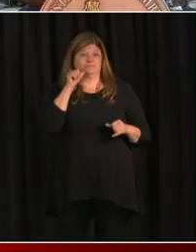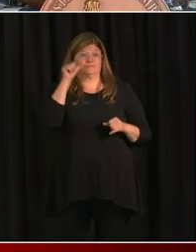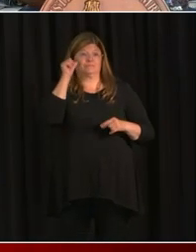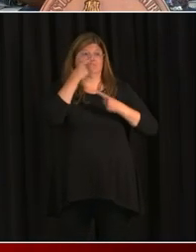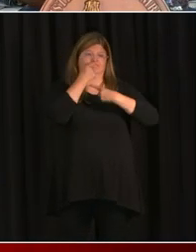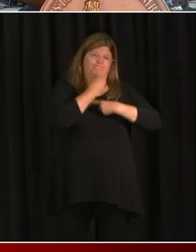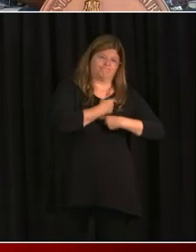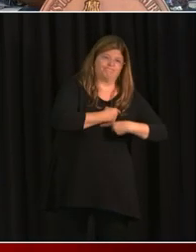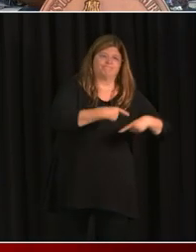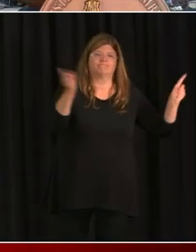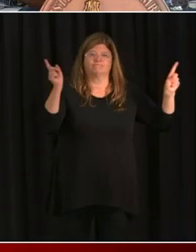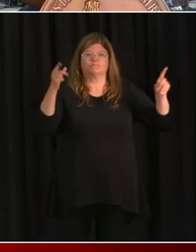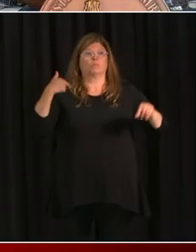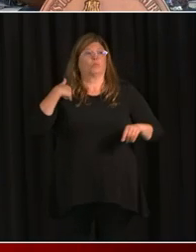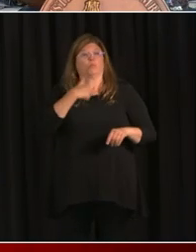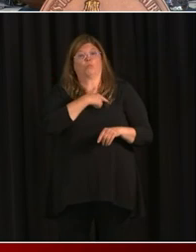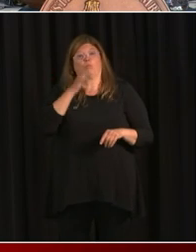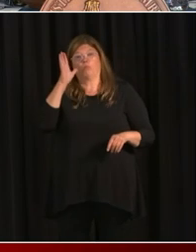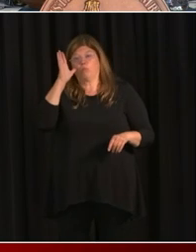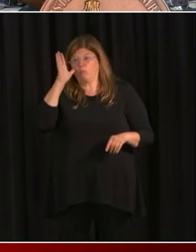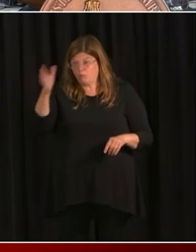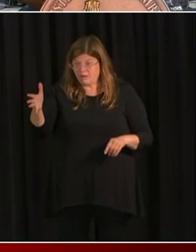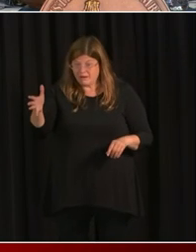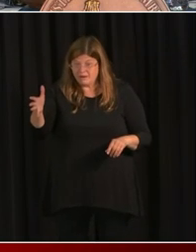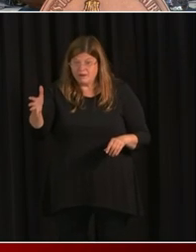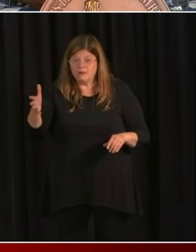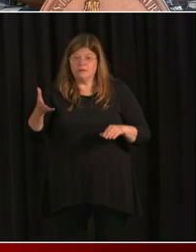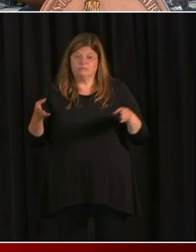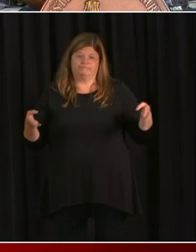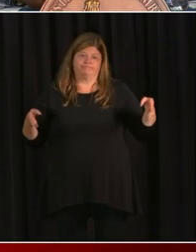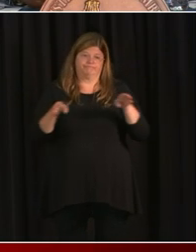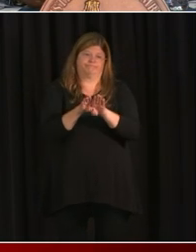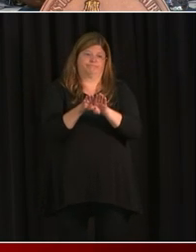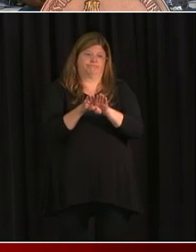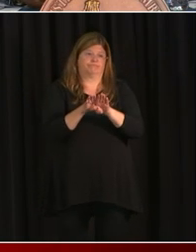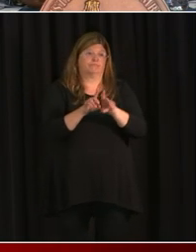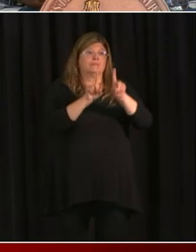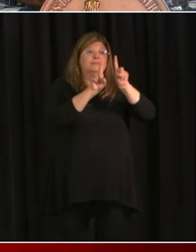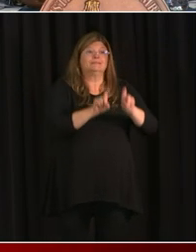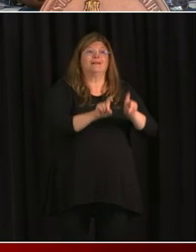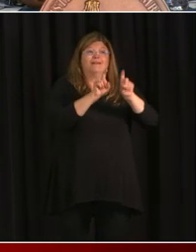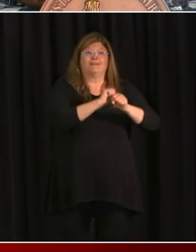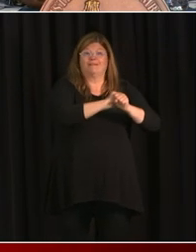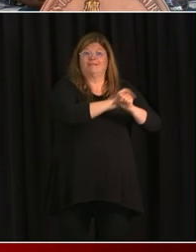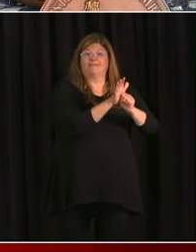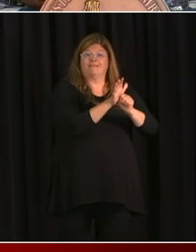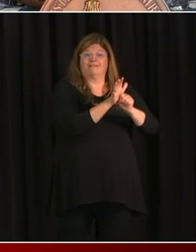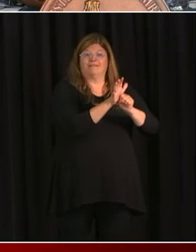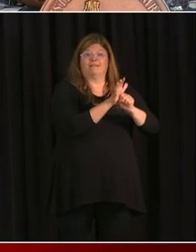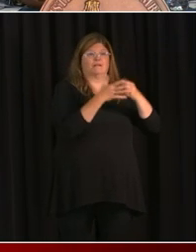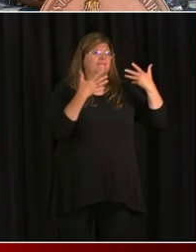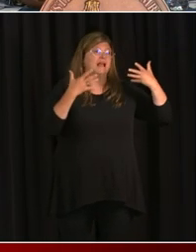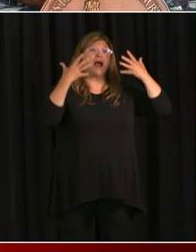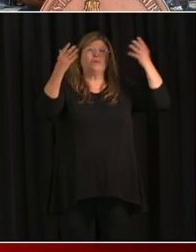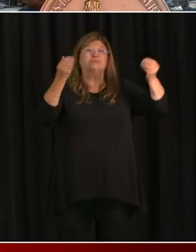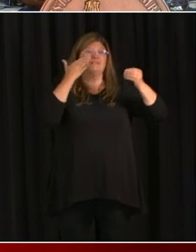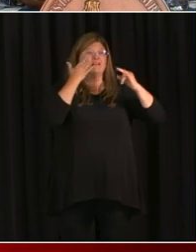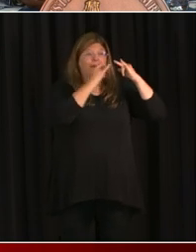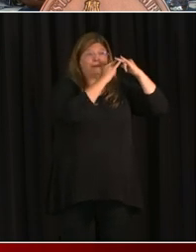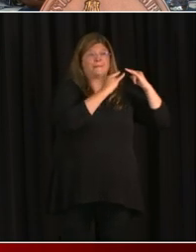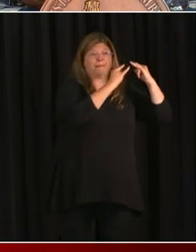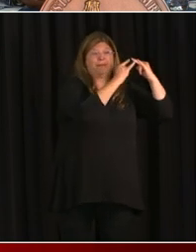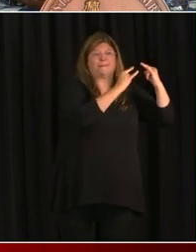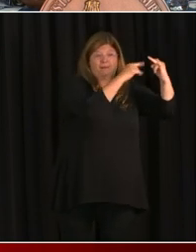that we would be closing the public testing sites in the district that are all outside.